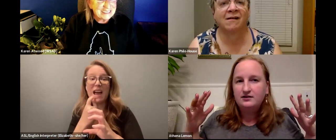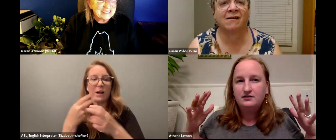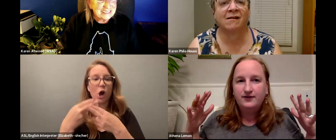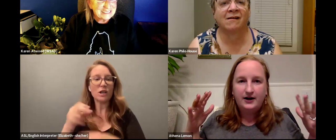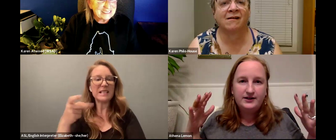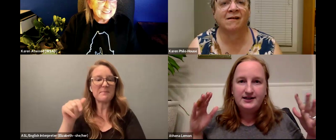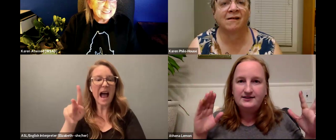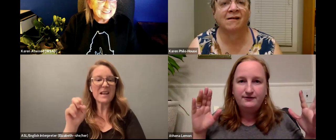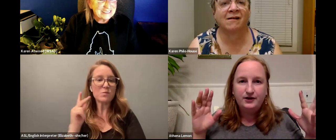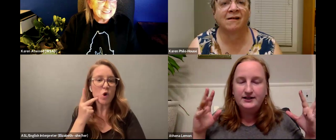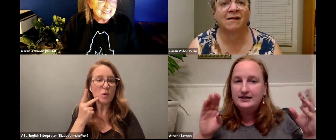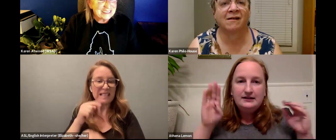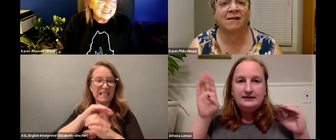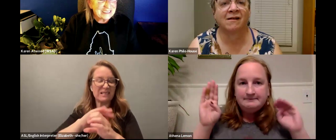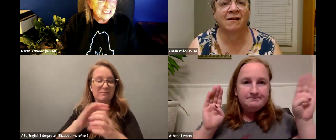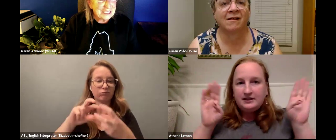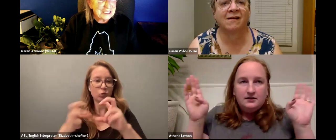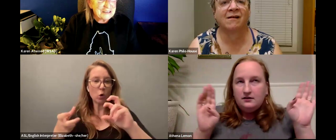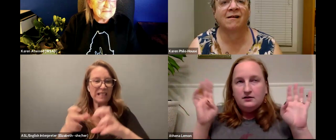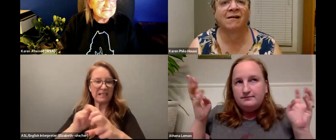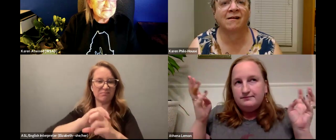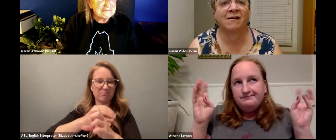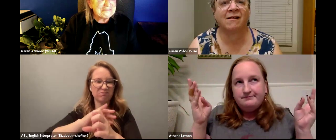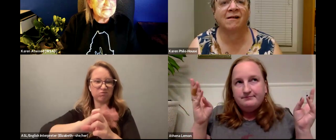how every single virus has different